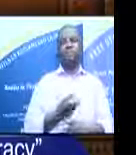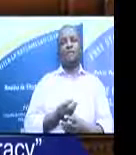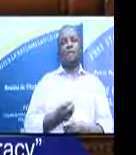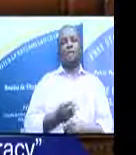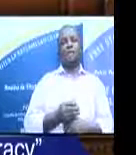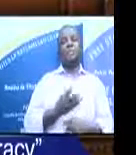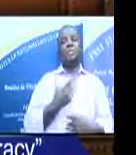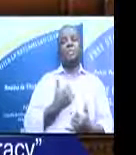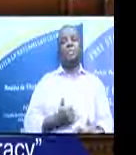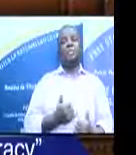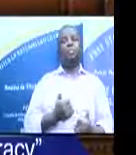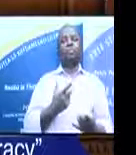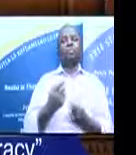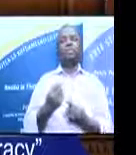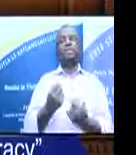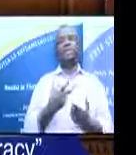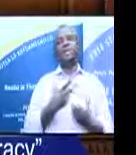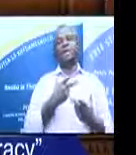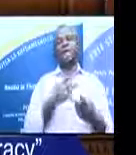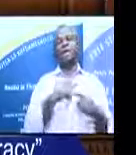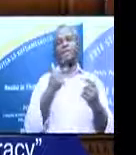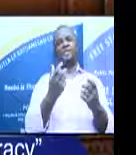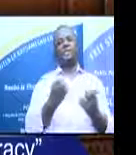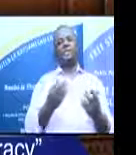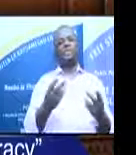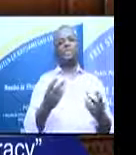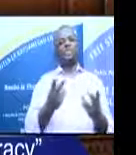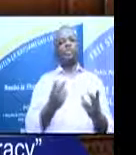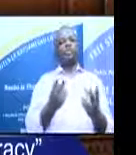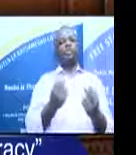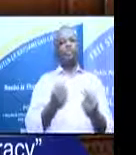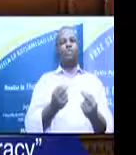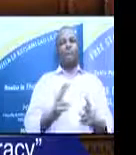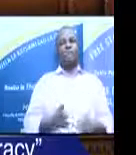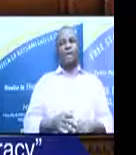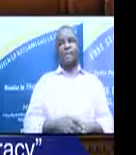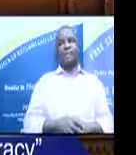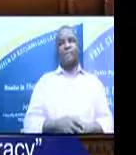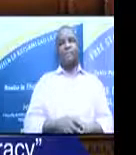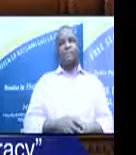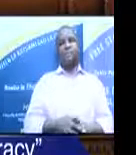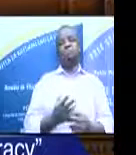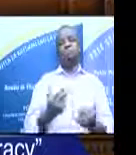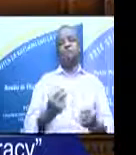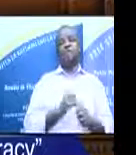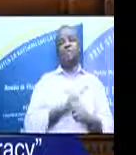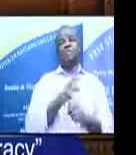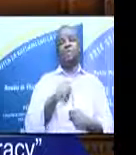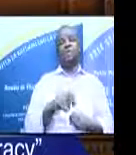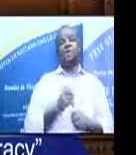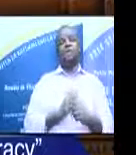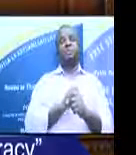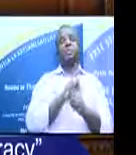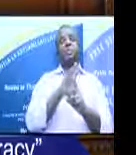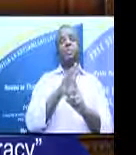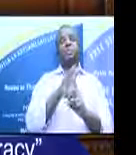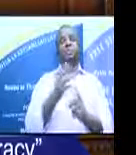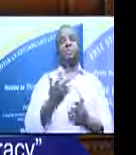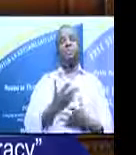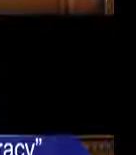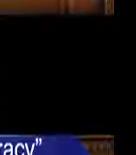now what we are referring to as the new normal. But this pandemic also exposed